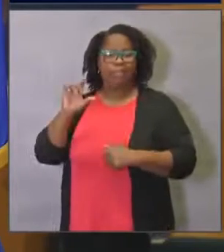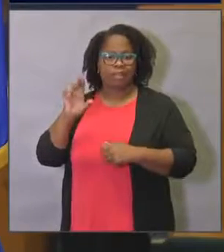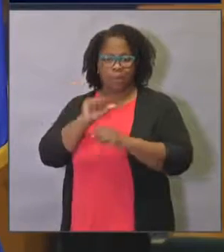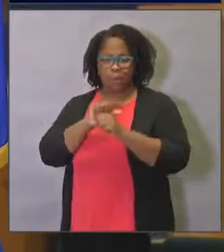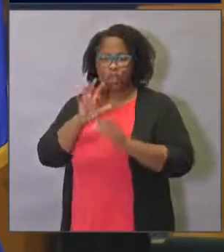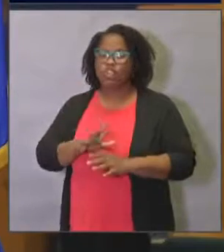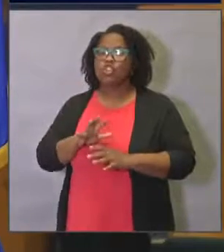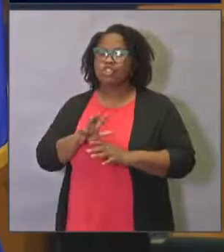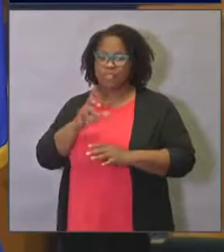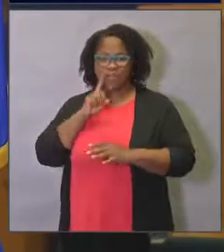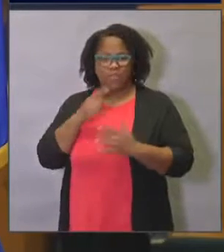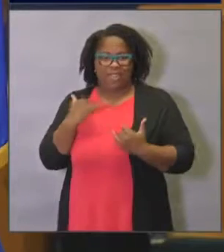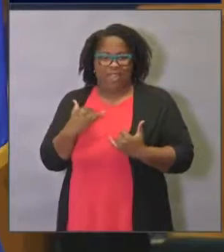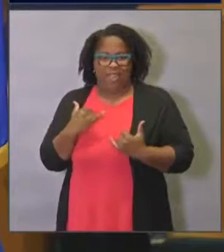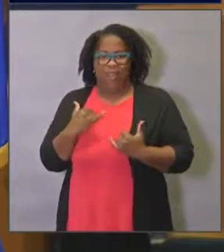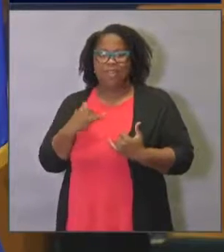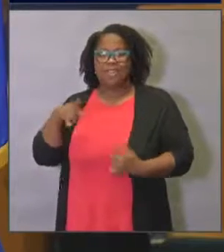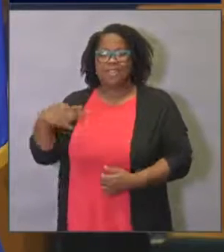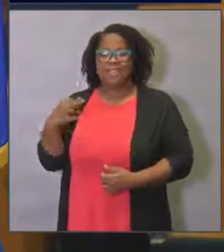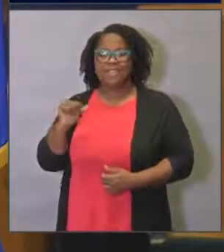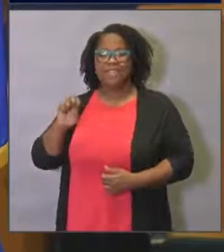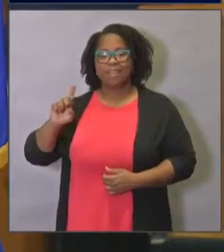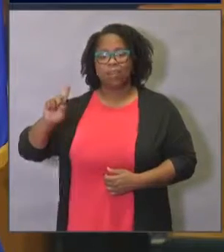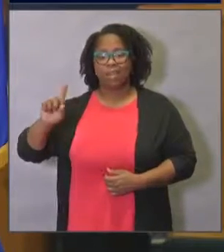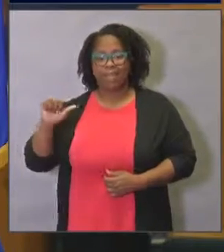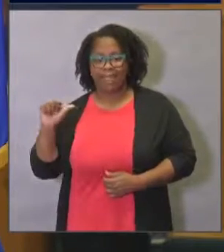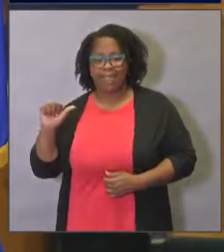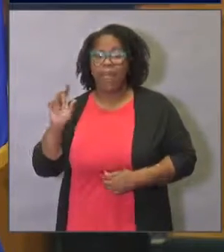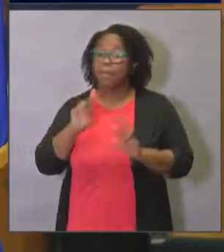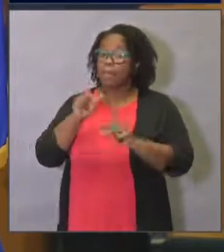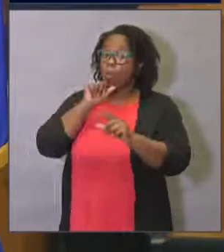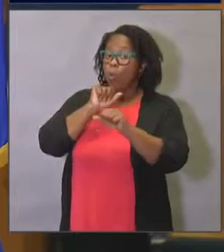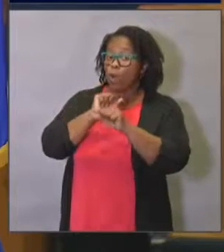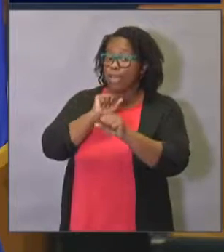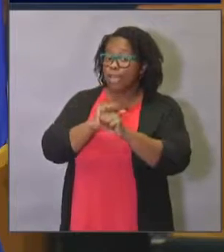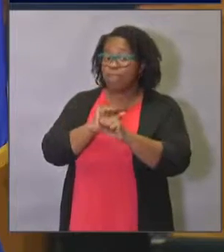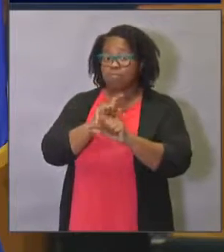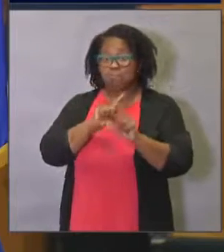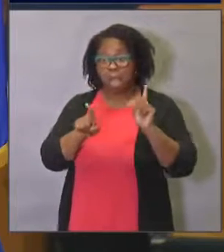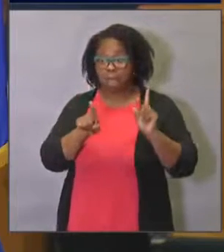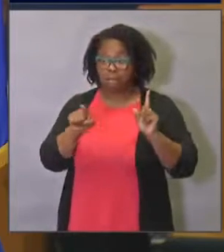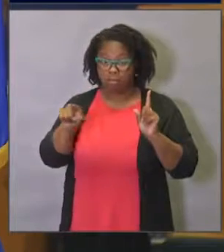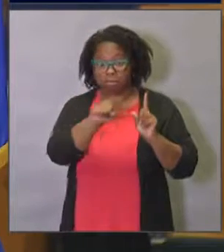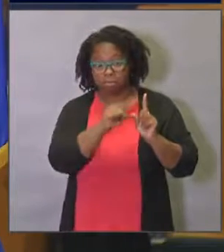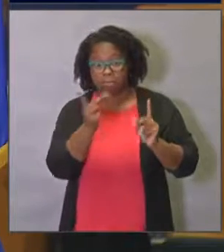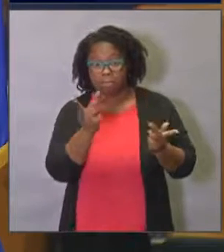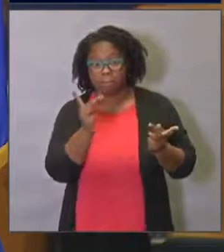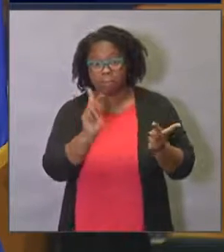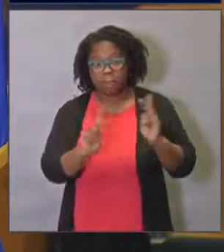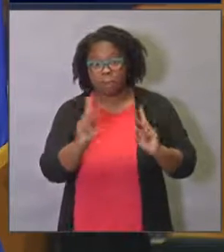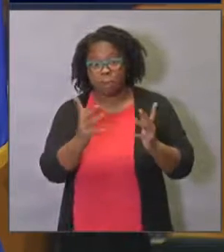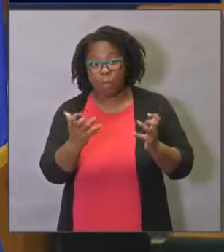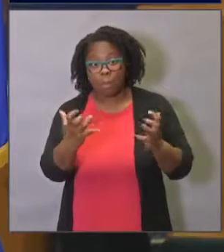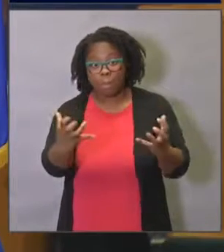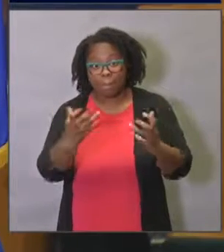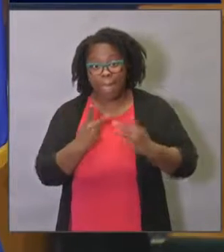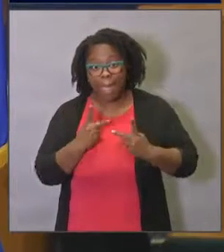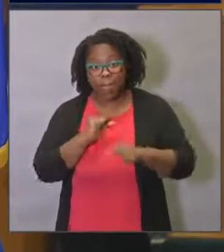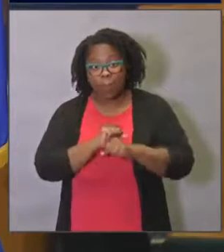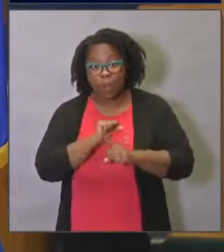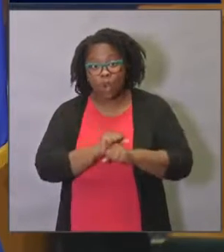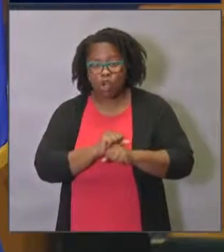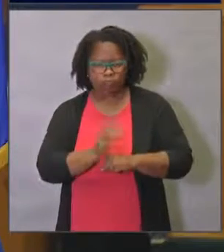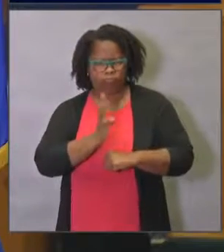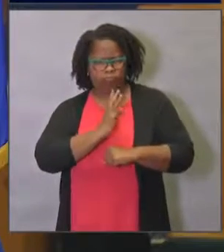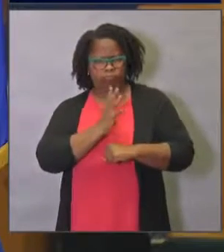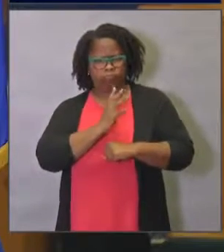really limited to people who are working, but obviously people who want to come back in and are going to do work will then become frontline workers and